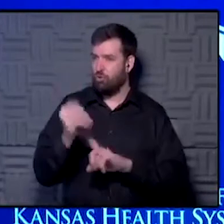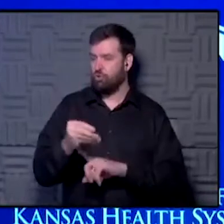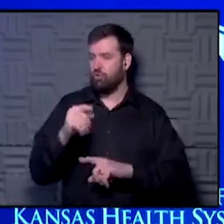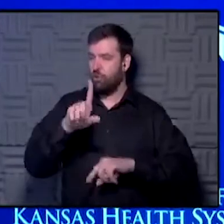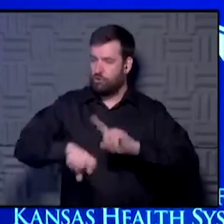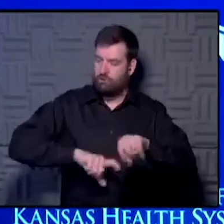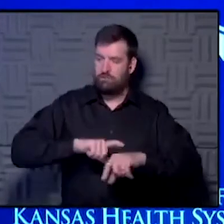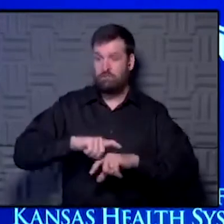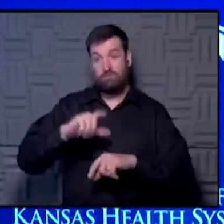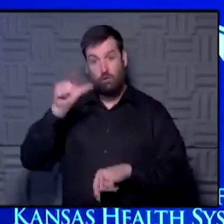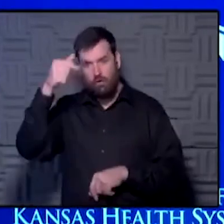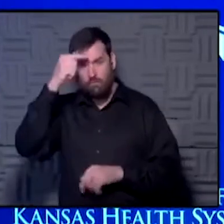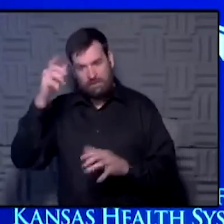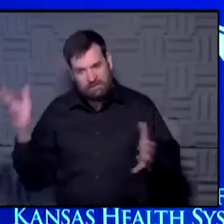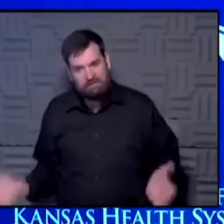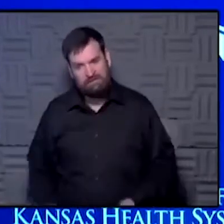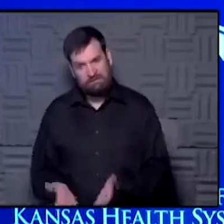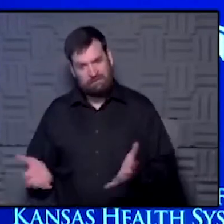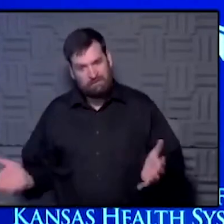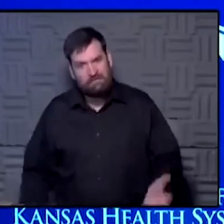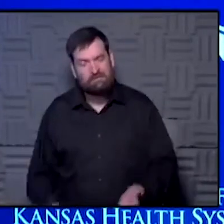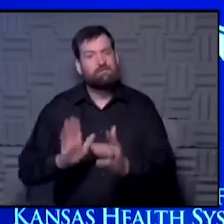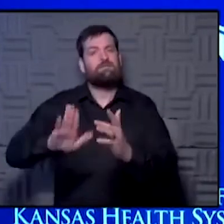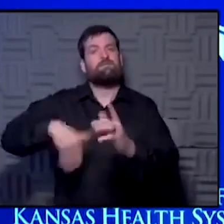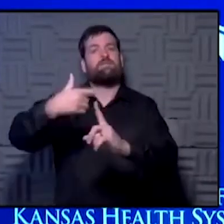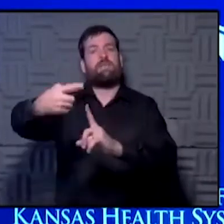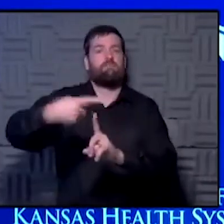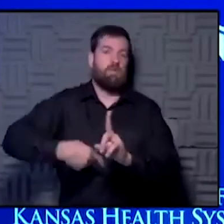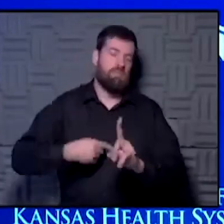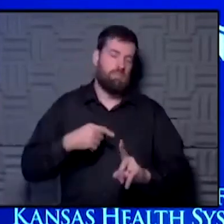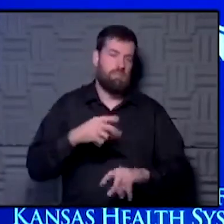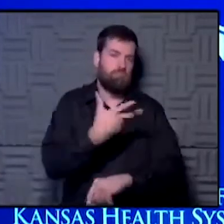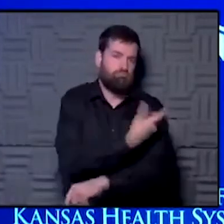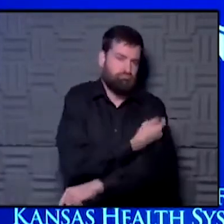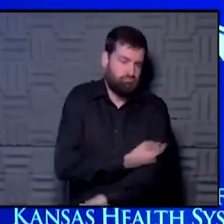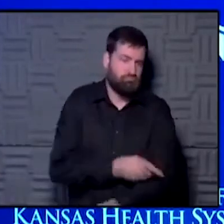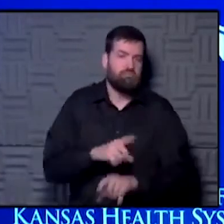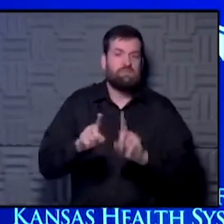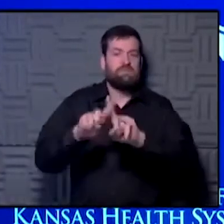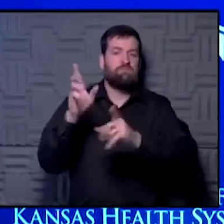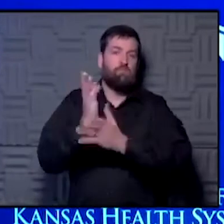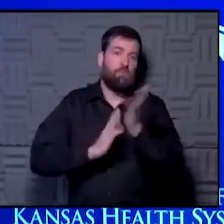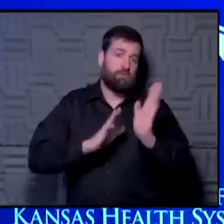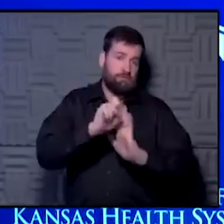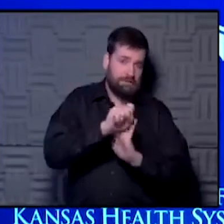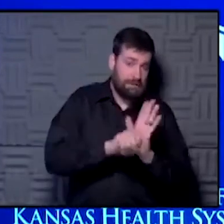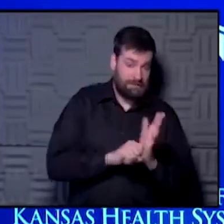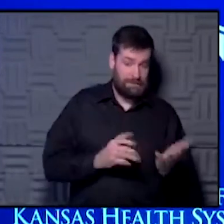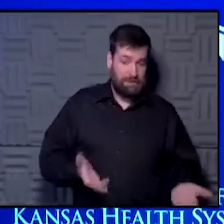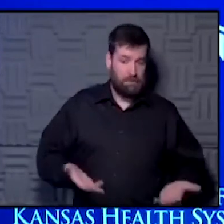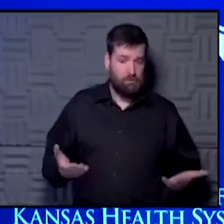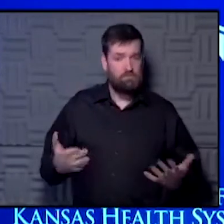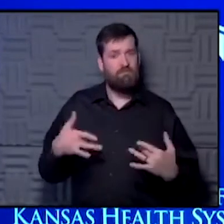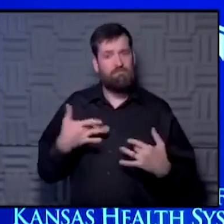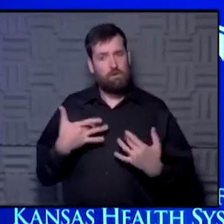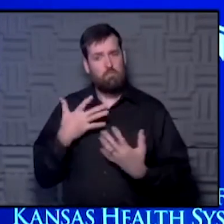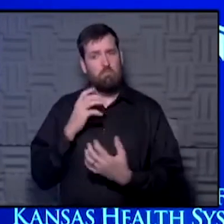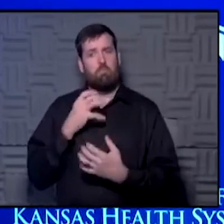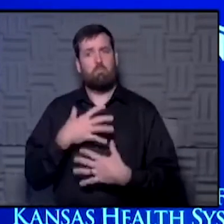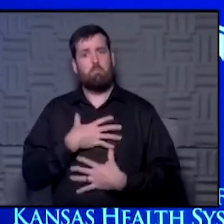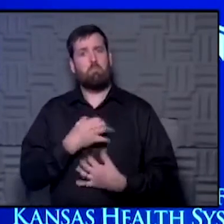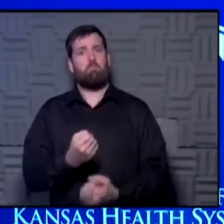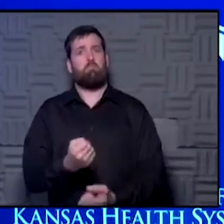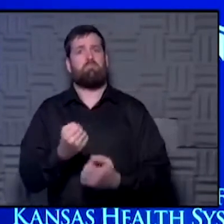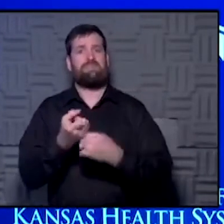from the government to get vaccines approved next month, how will the public in different parts of the state and here be confident that it is safe and